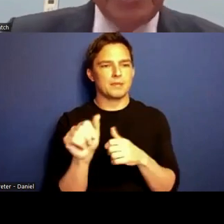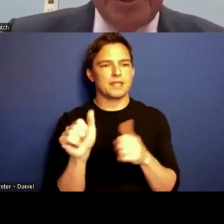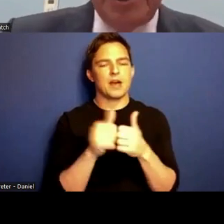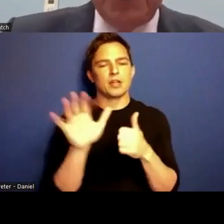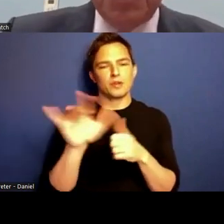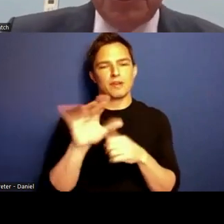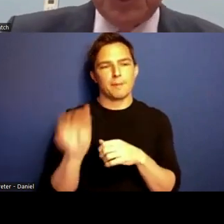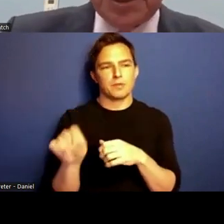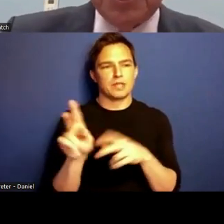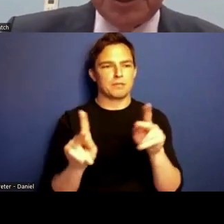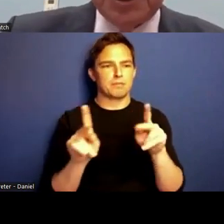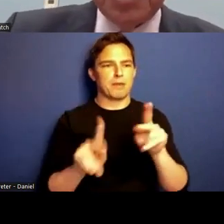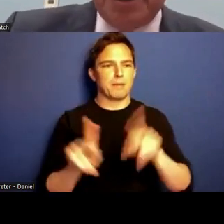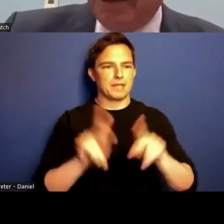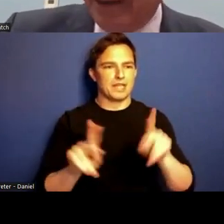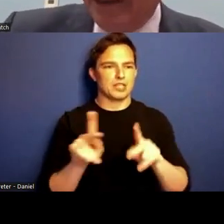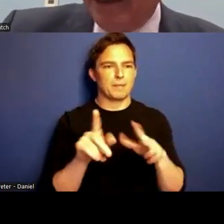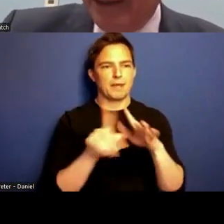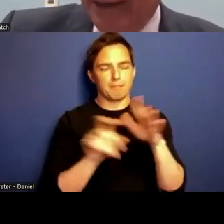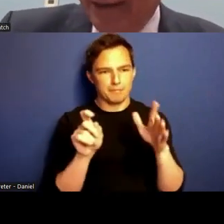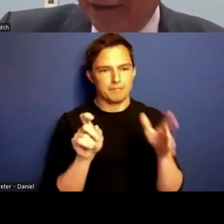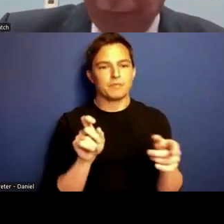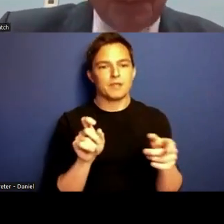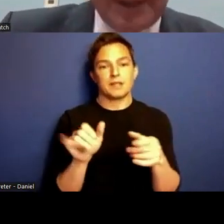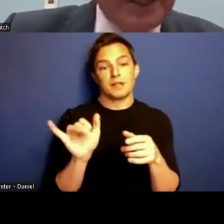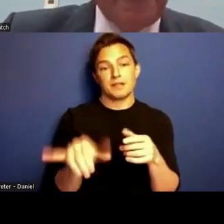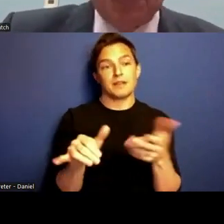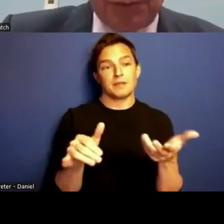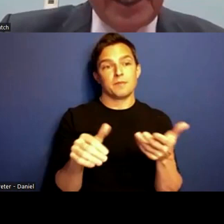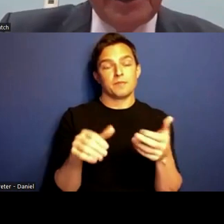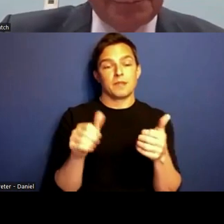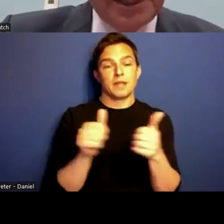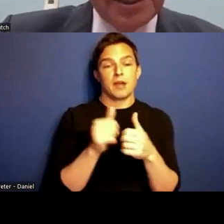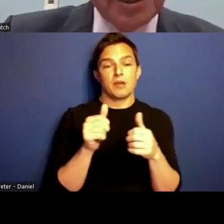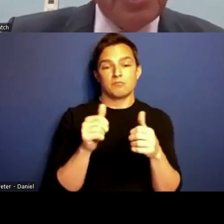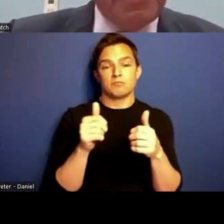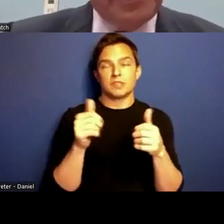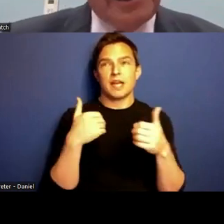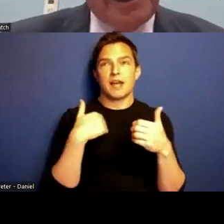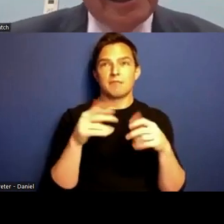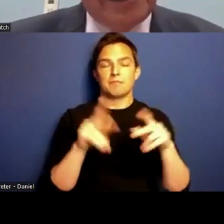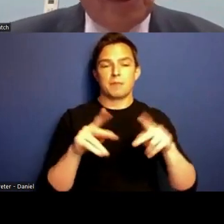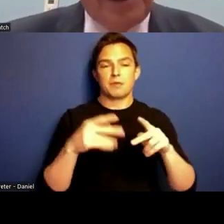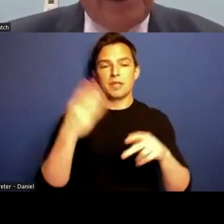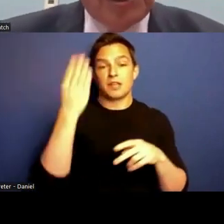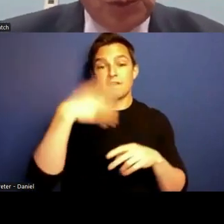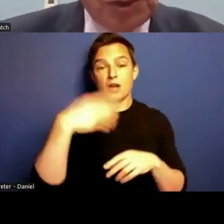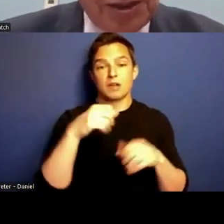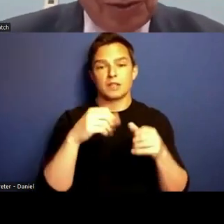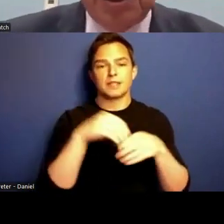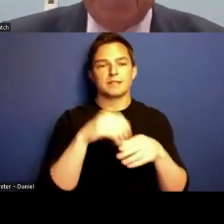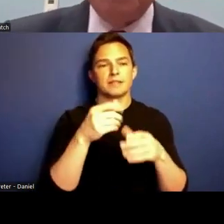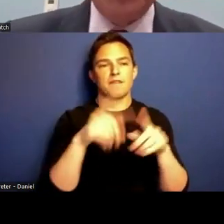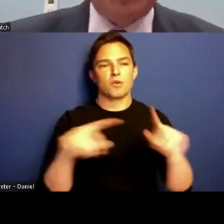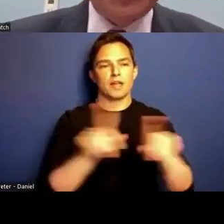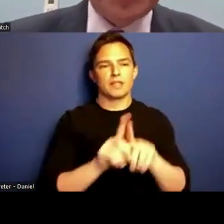in, not having people with disabilities in the forefront in a variety of places. And I think we have the tools to